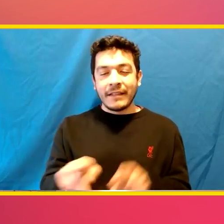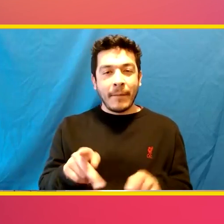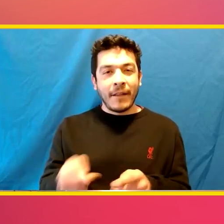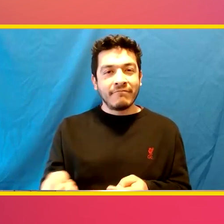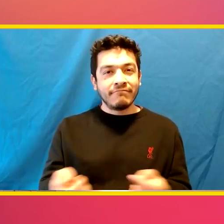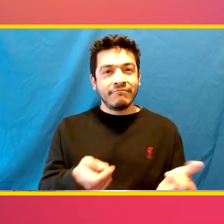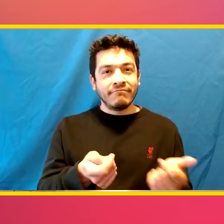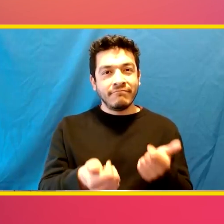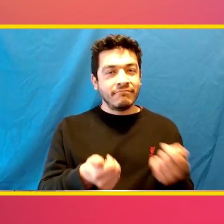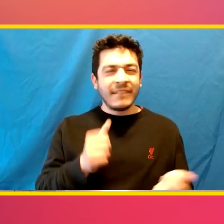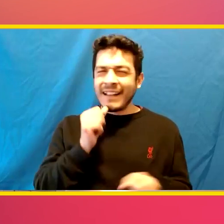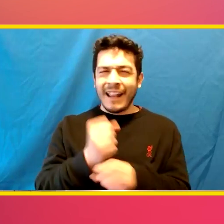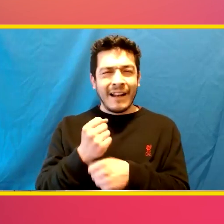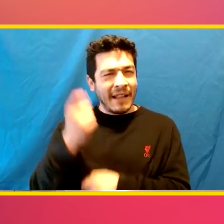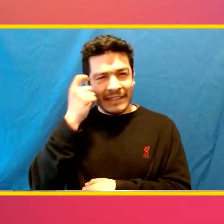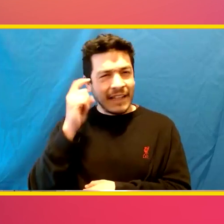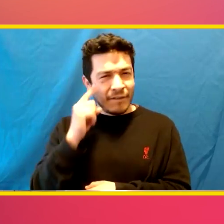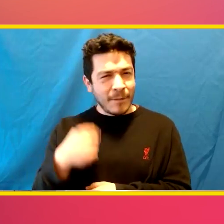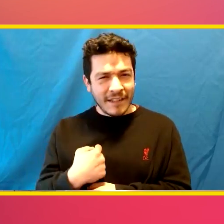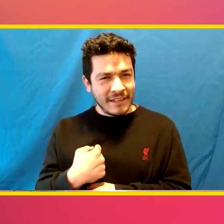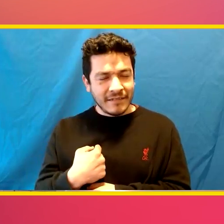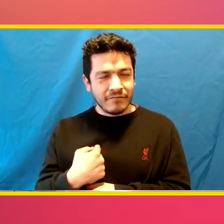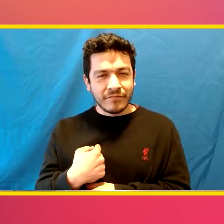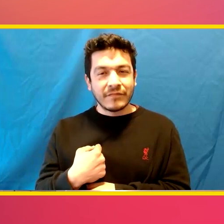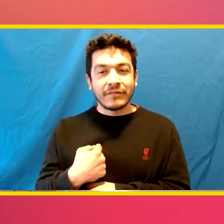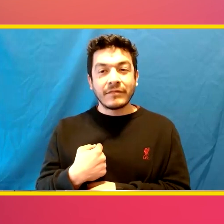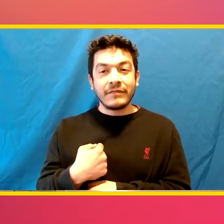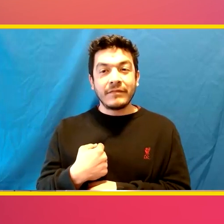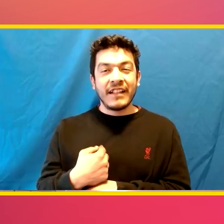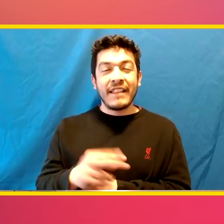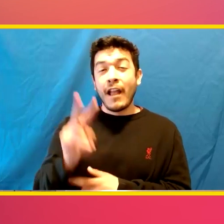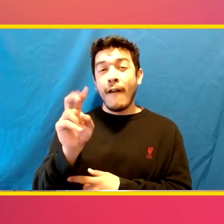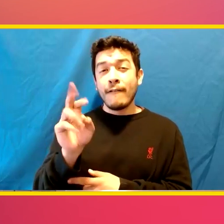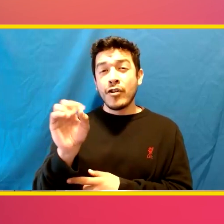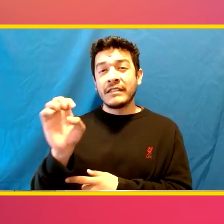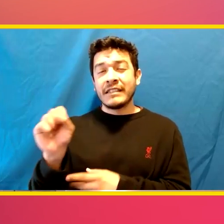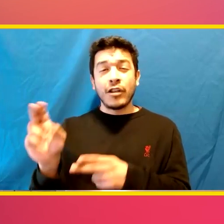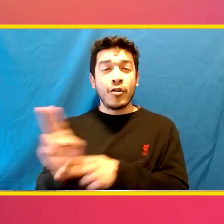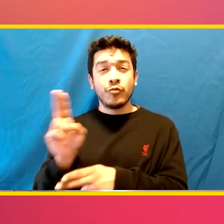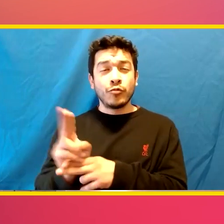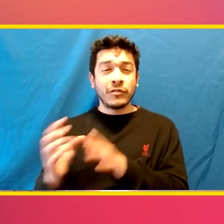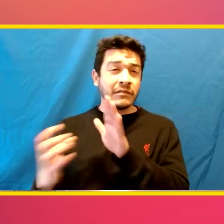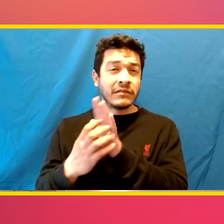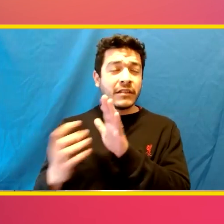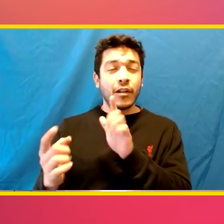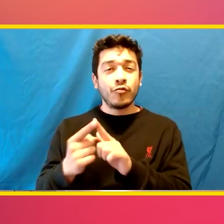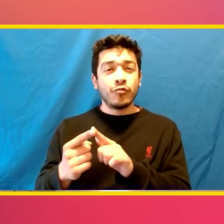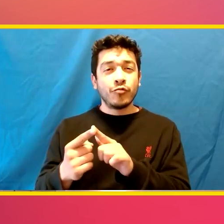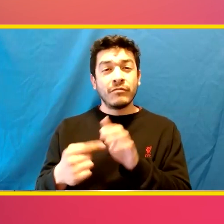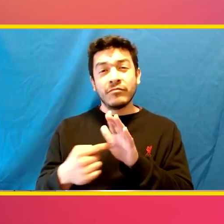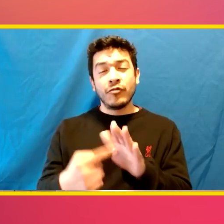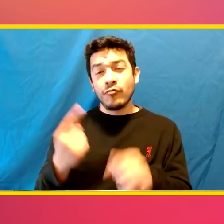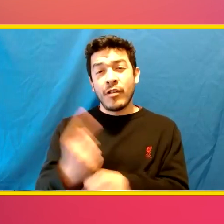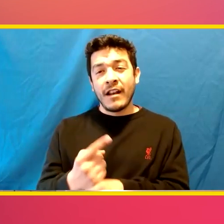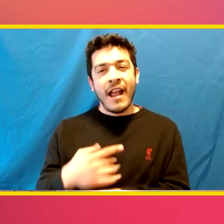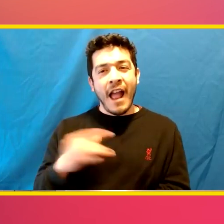It didn't make sense to me. And, the verses that were being used to justify it, I was like, I feel like